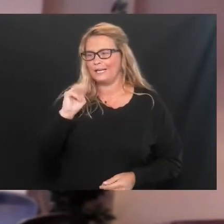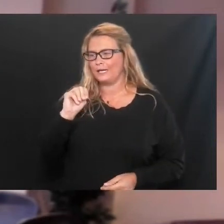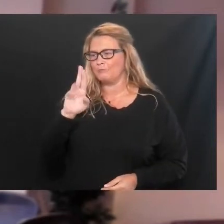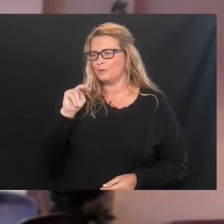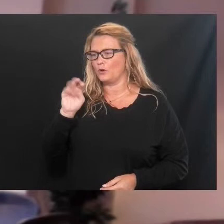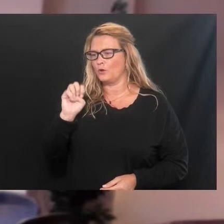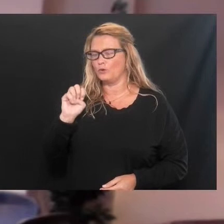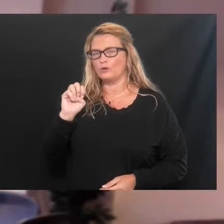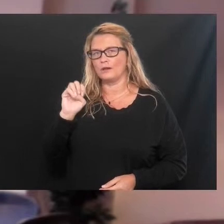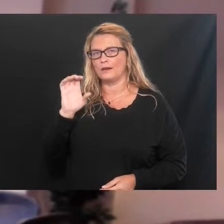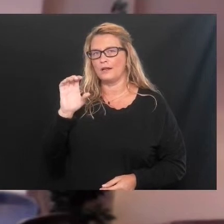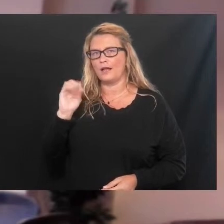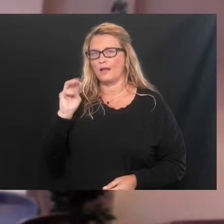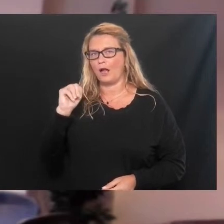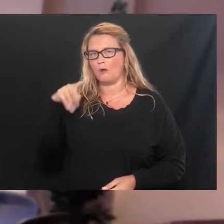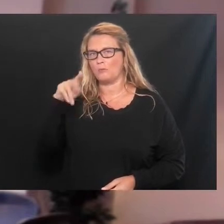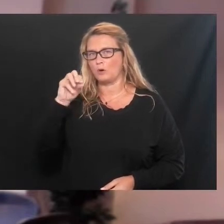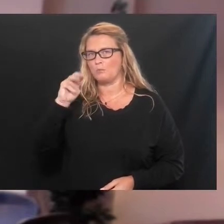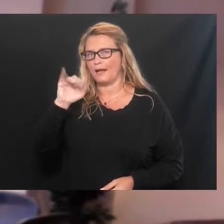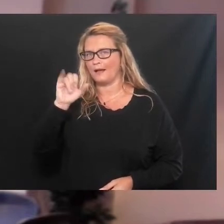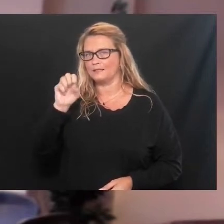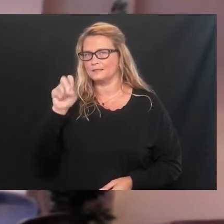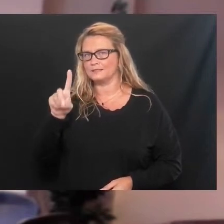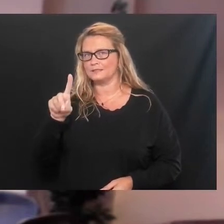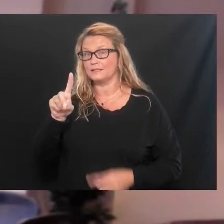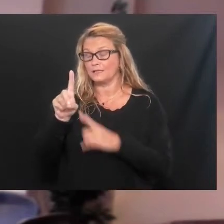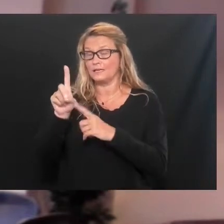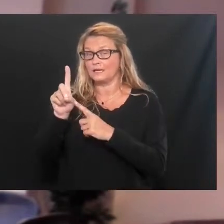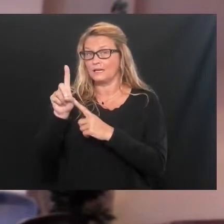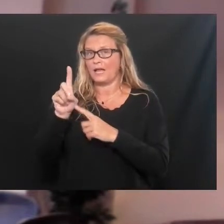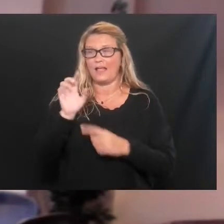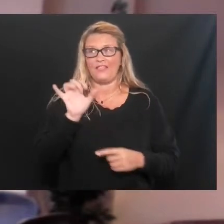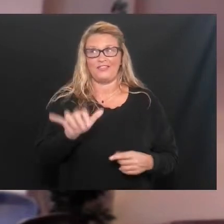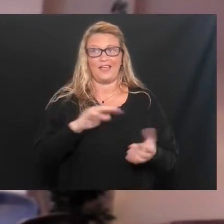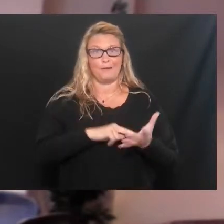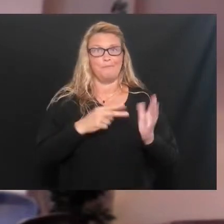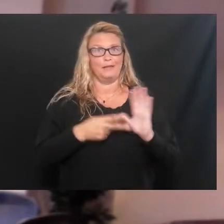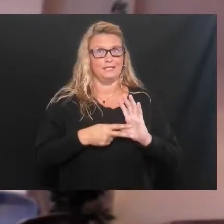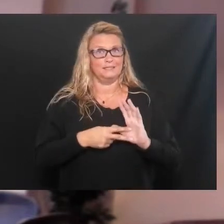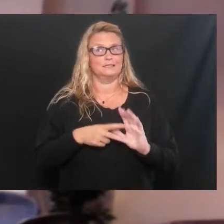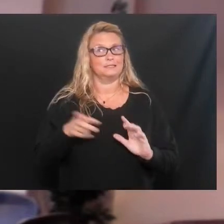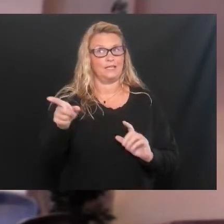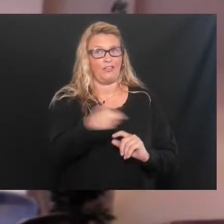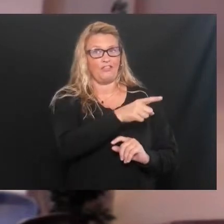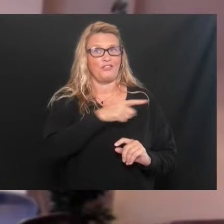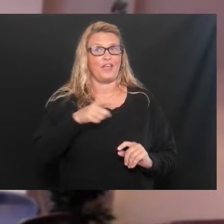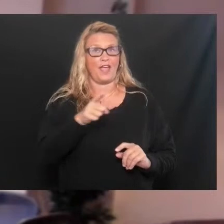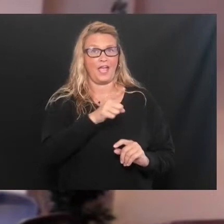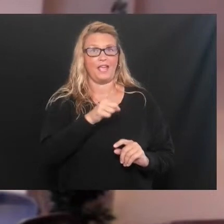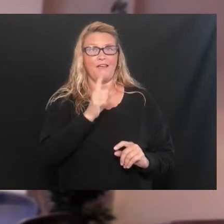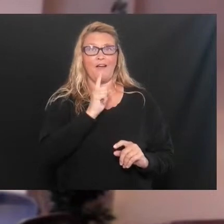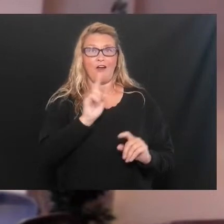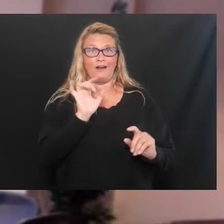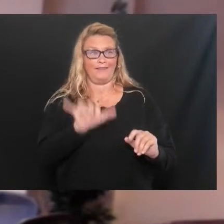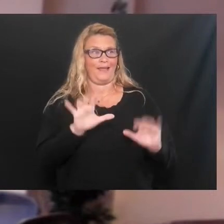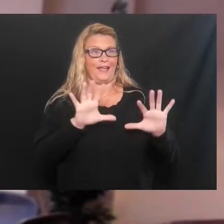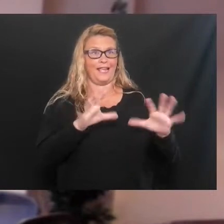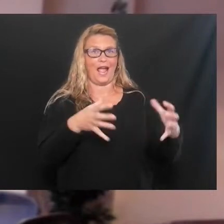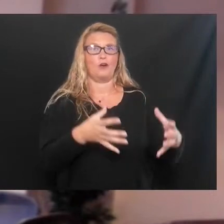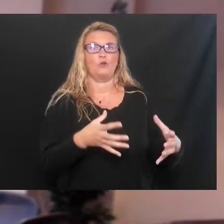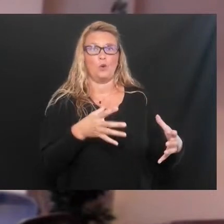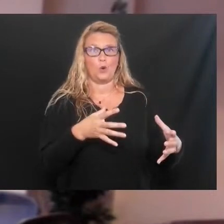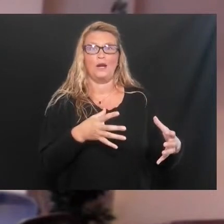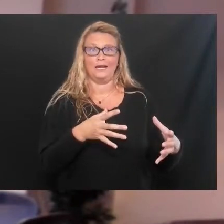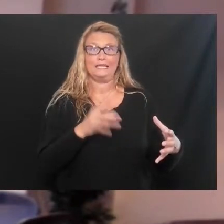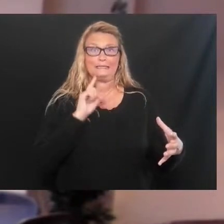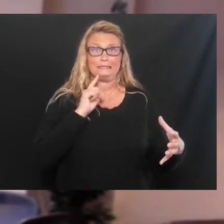of vaccine to try to stimulate their immune function, these people fall really into that same category. And as